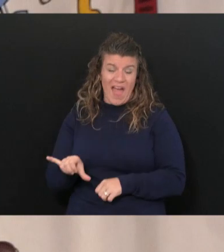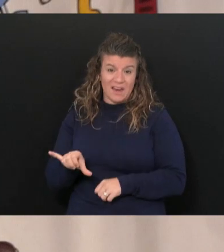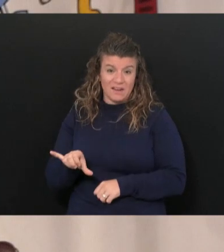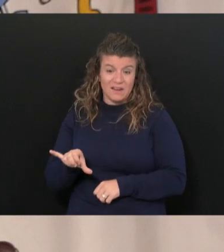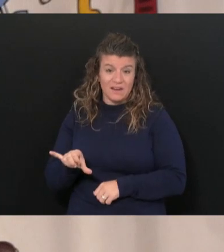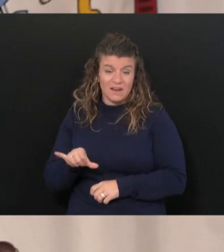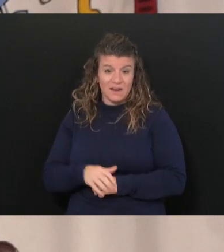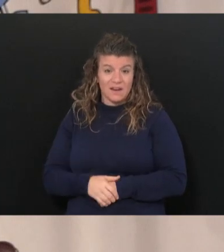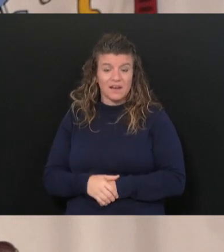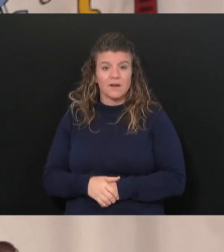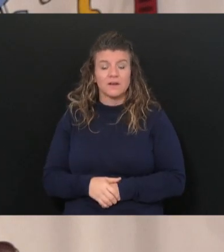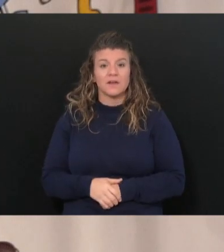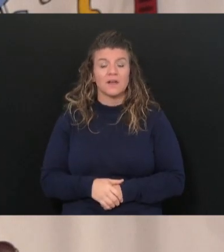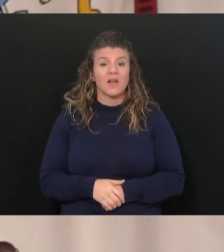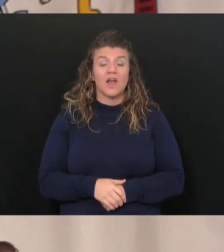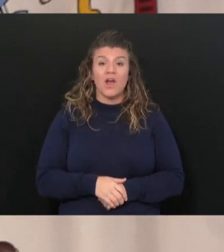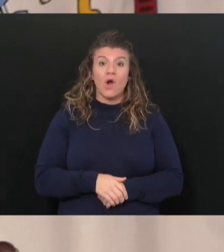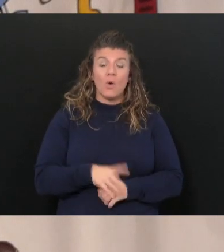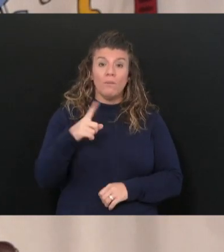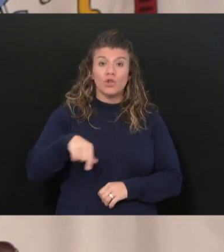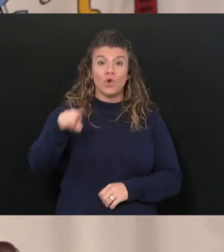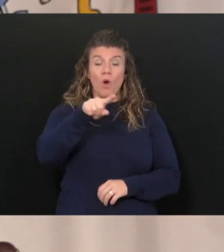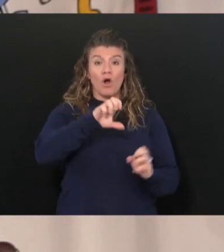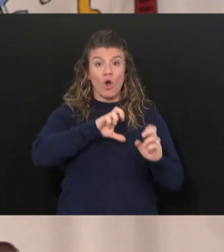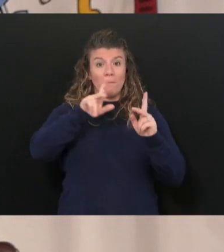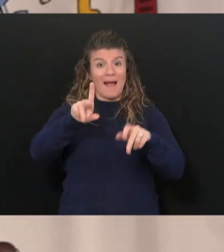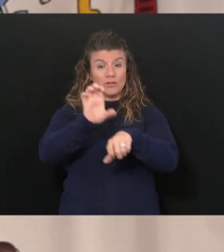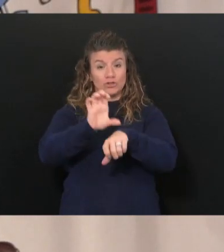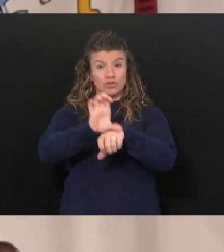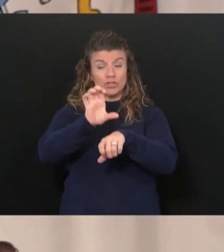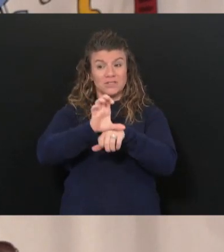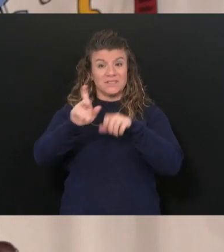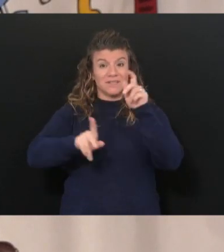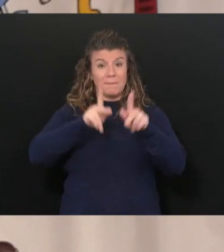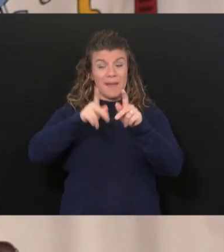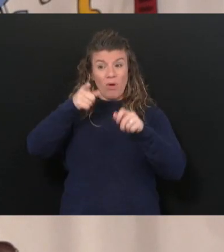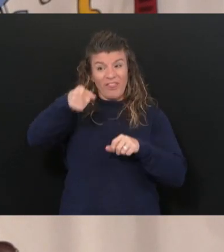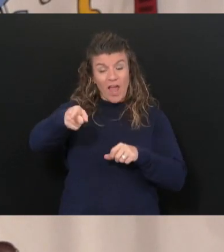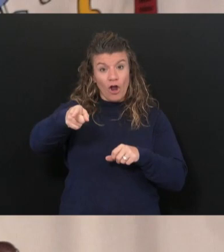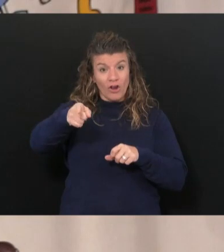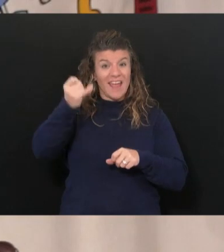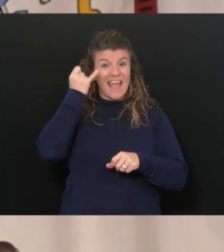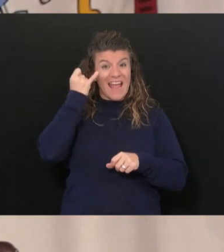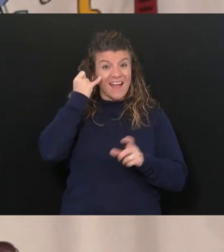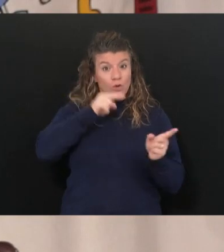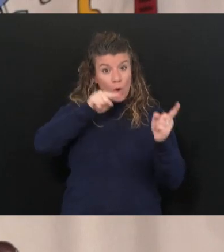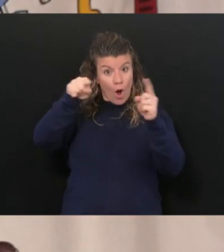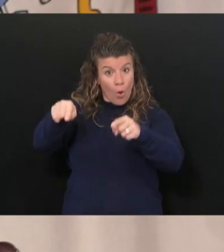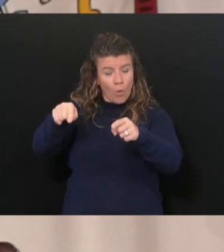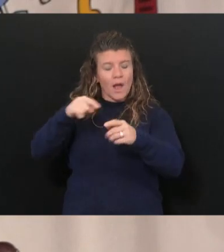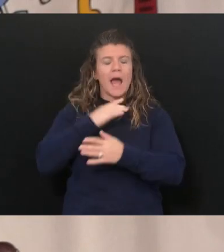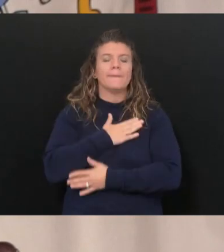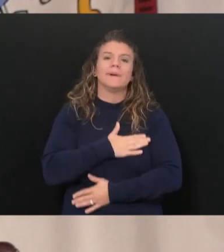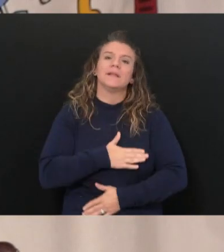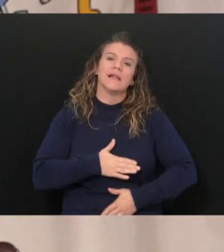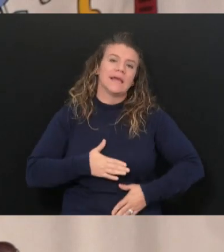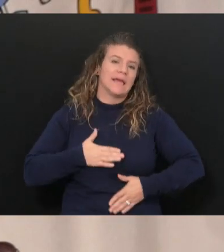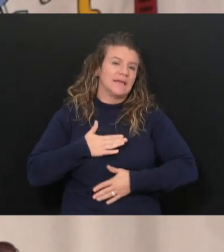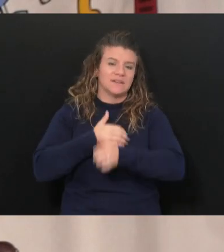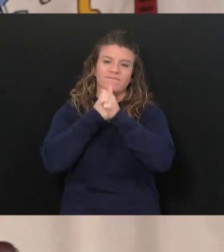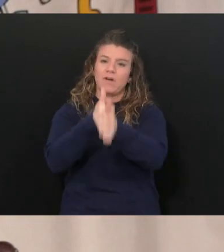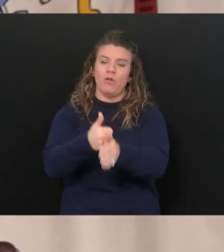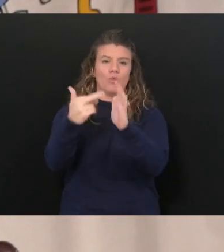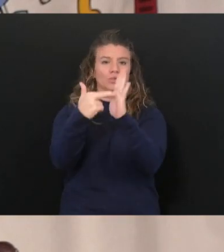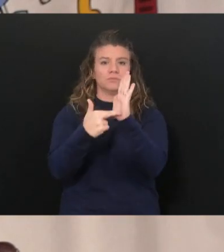of going to church, all the people that are at the churches, please follow our guidelines.